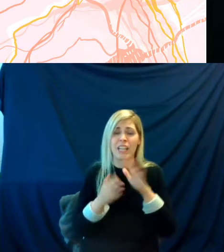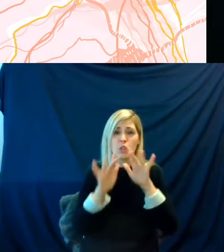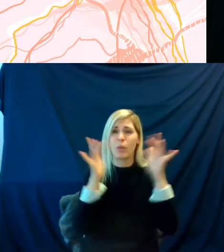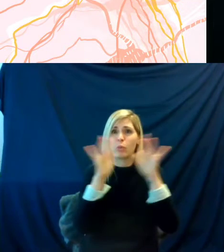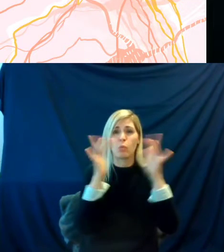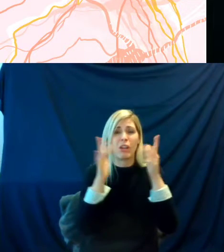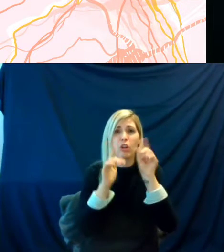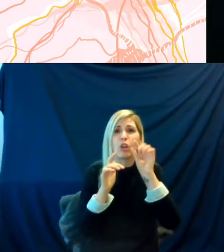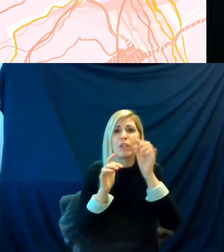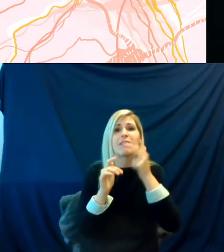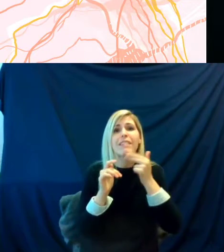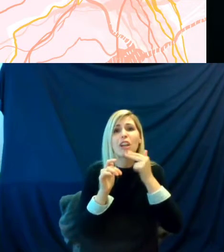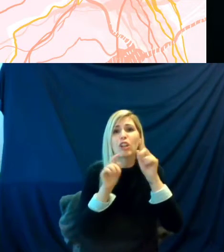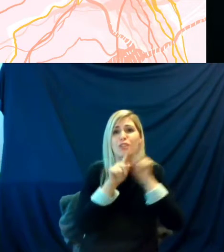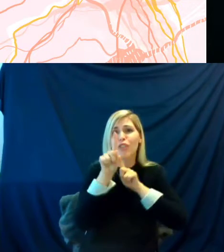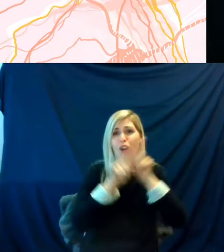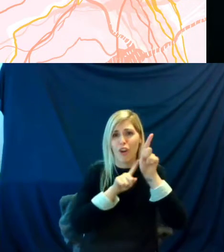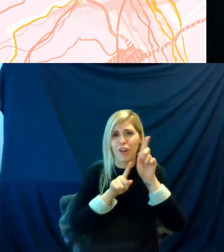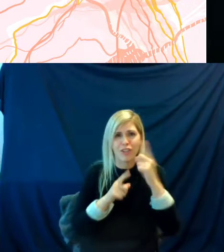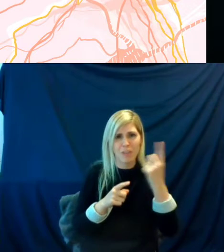Twinkle, Little Star or something like that.